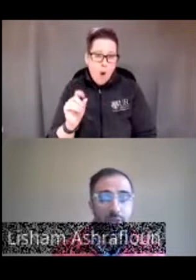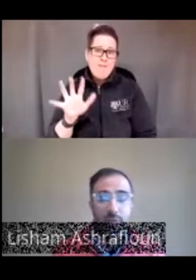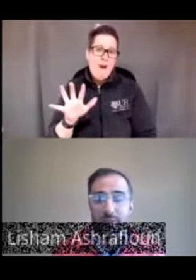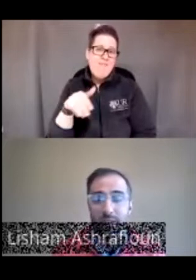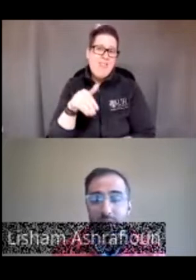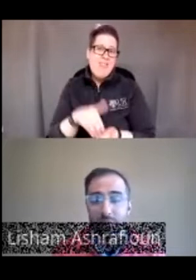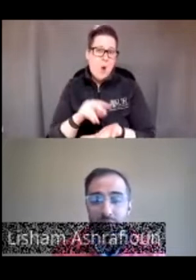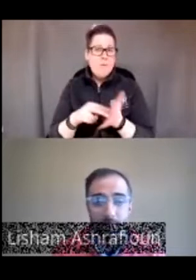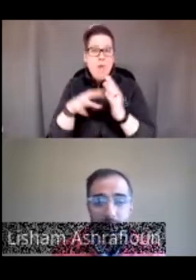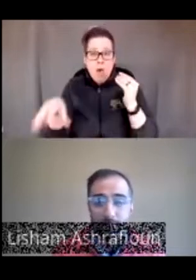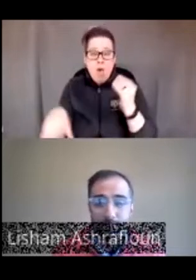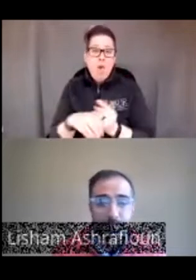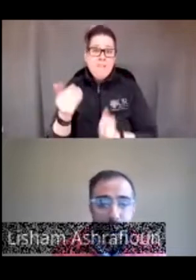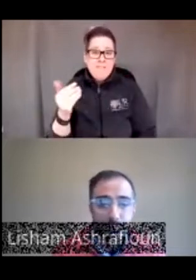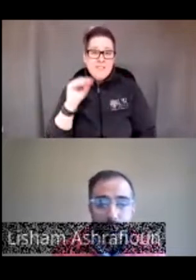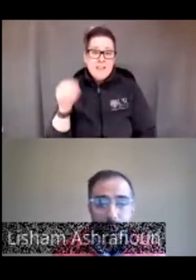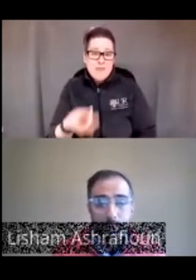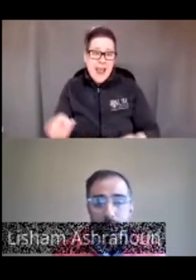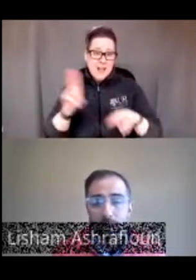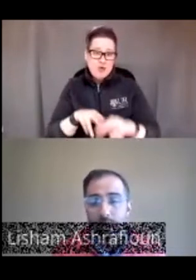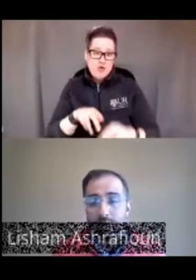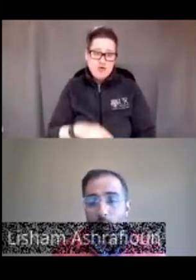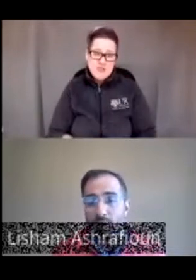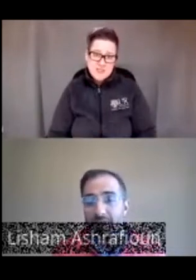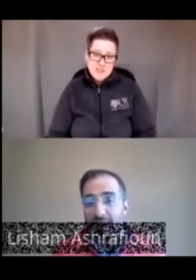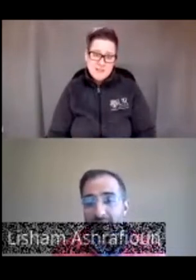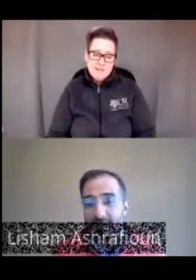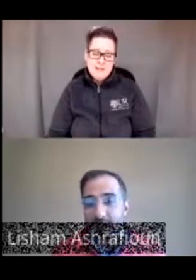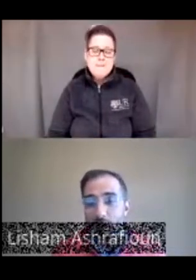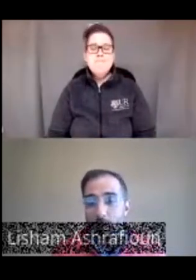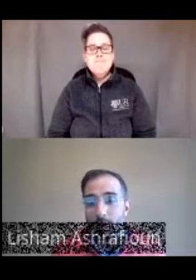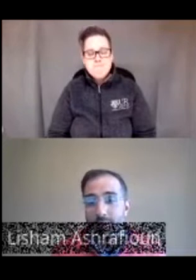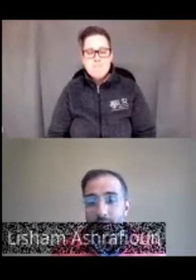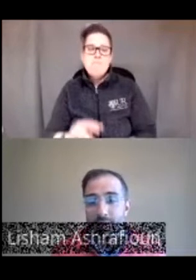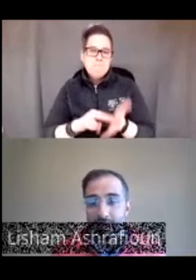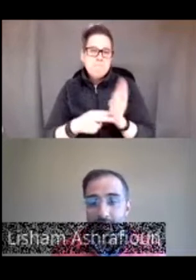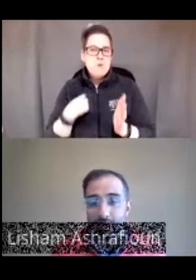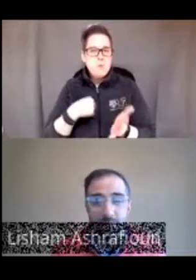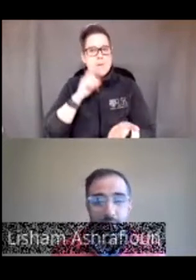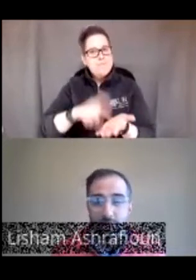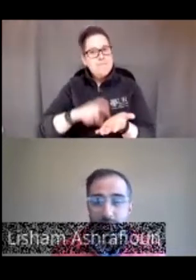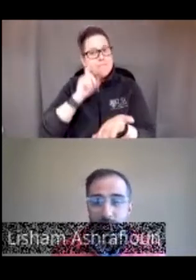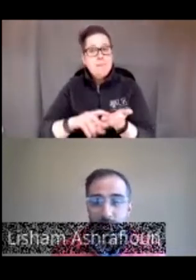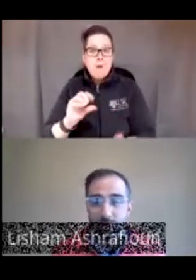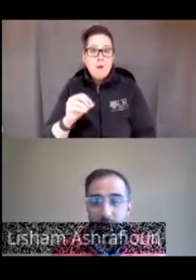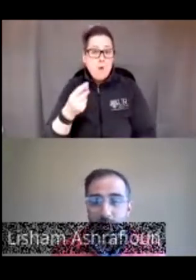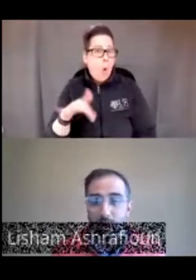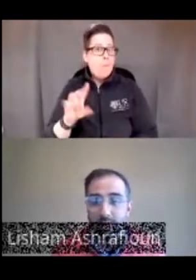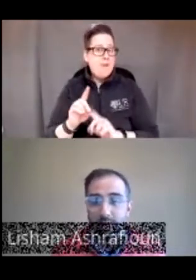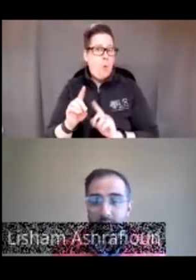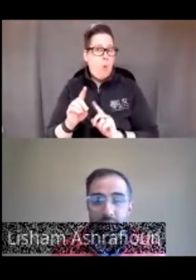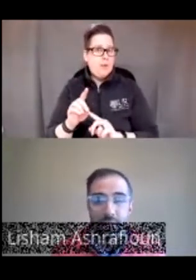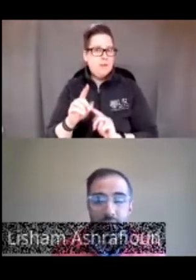additional 15% increase from there. And so what we find is that opioids in particular, especially with the